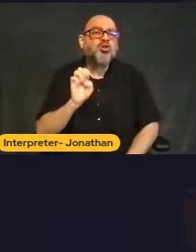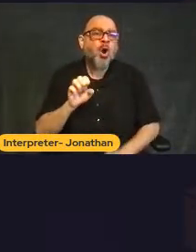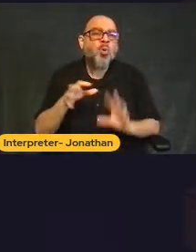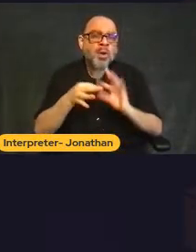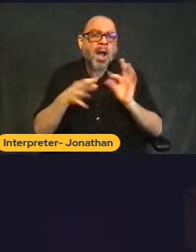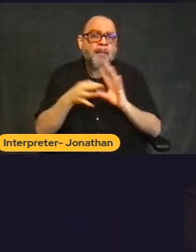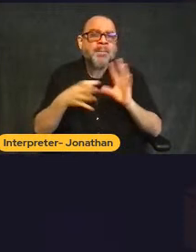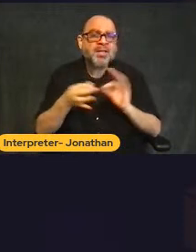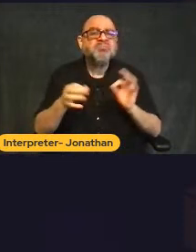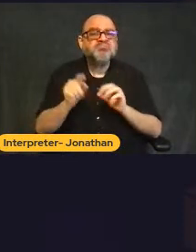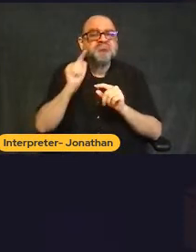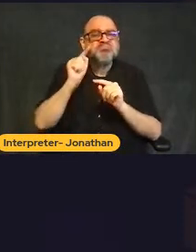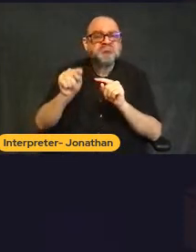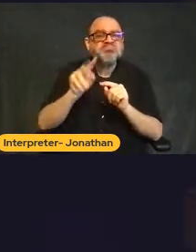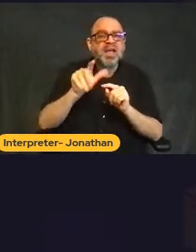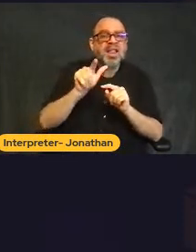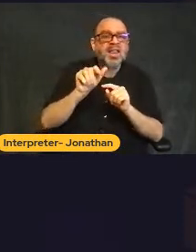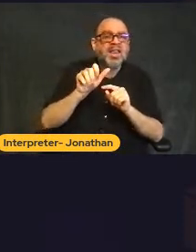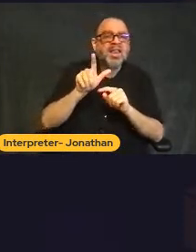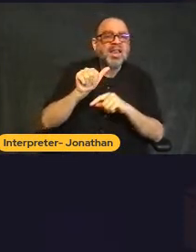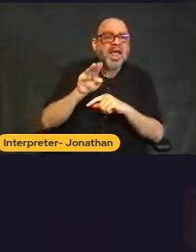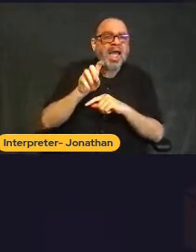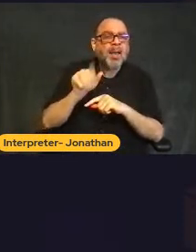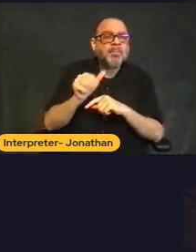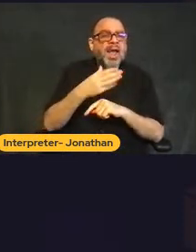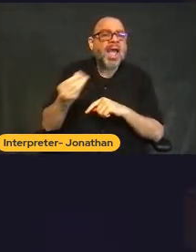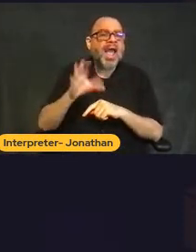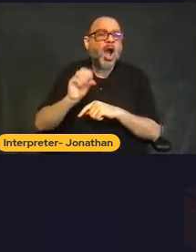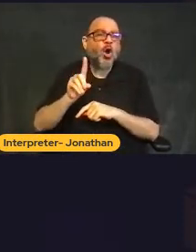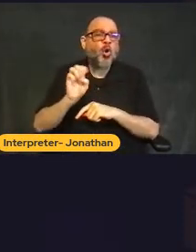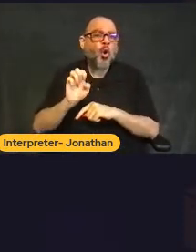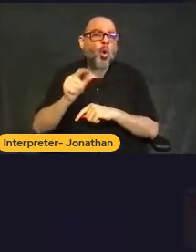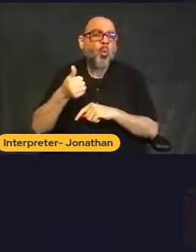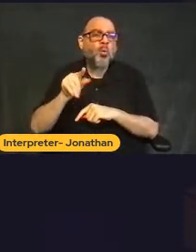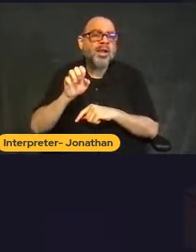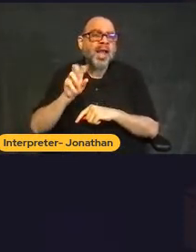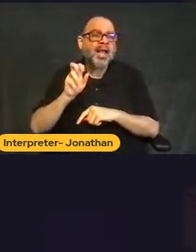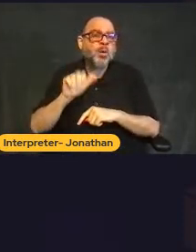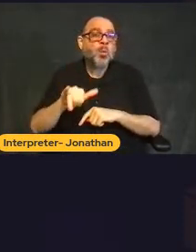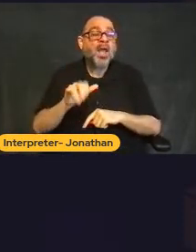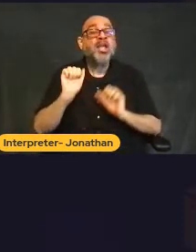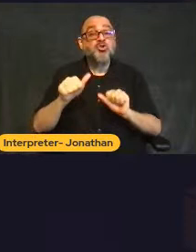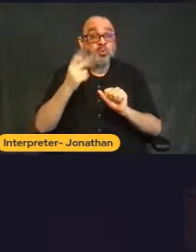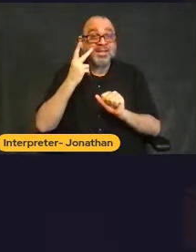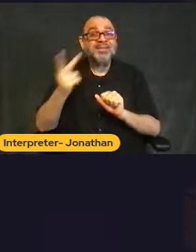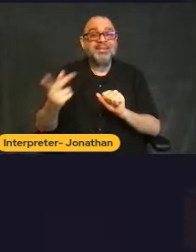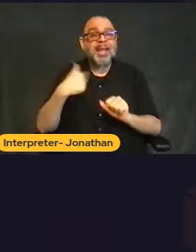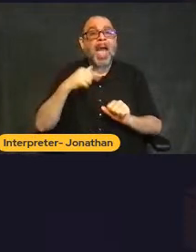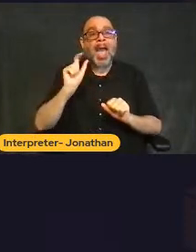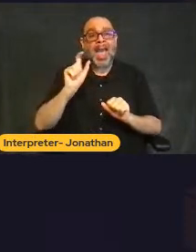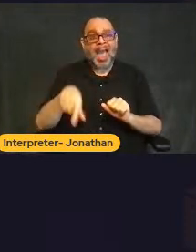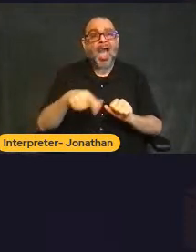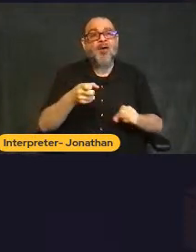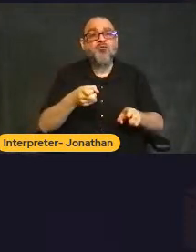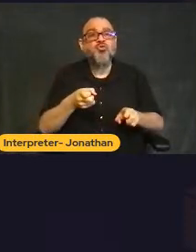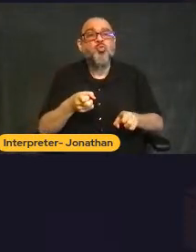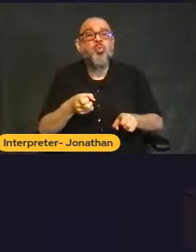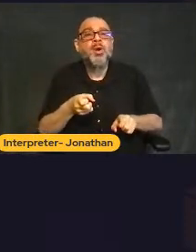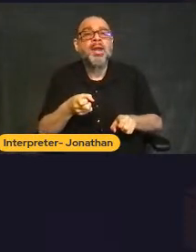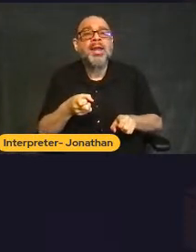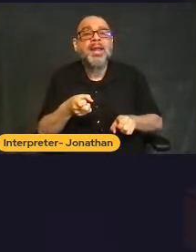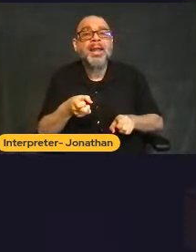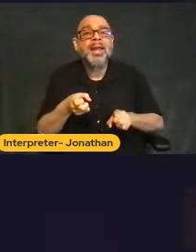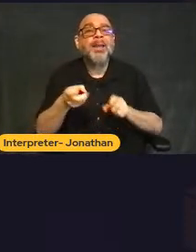gateway. And as well as installing it, we have to import them into our